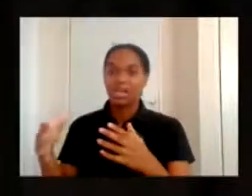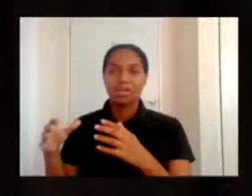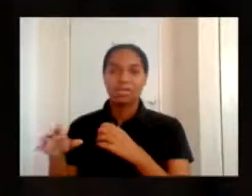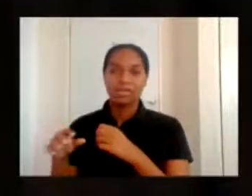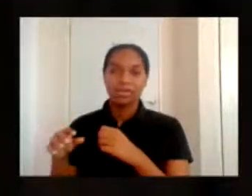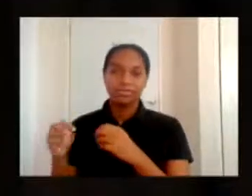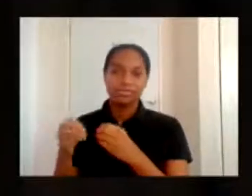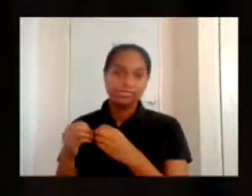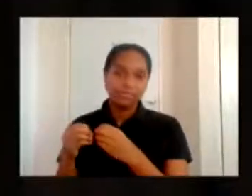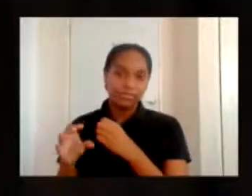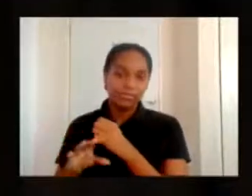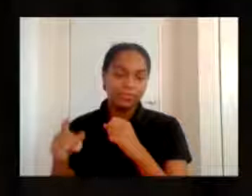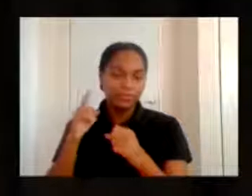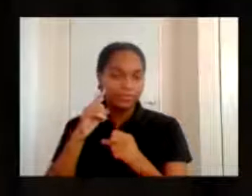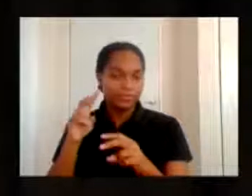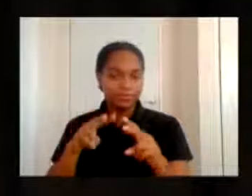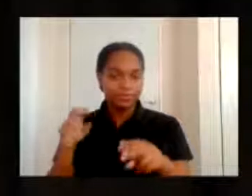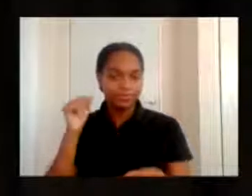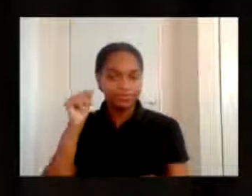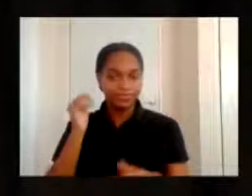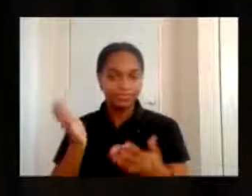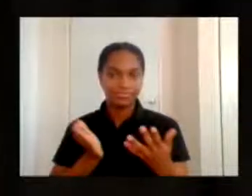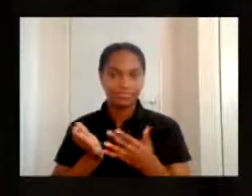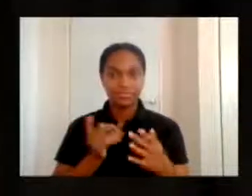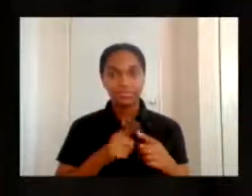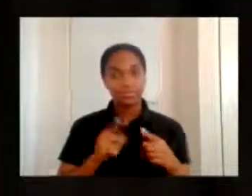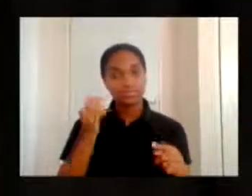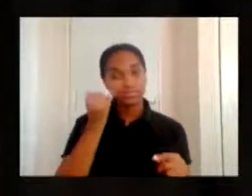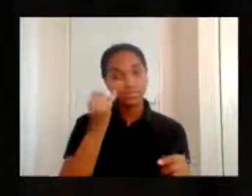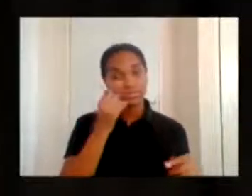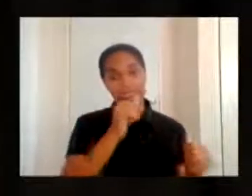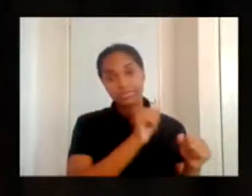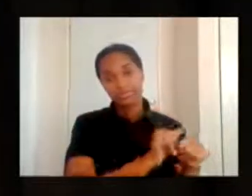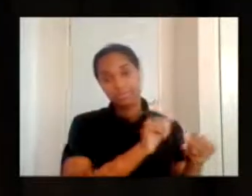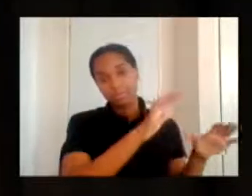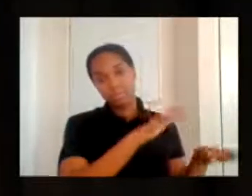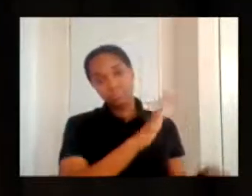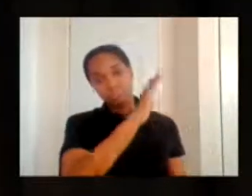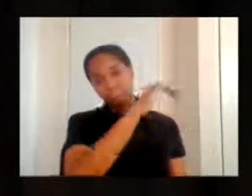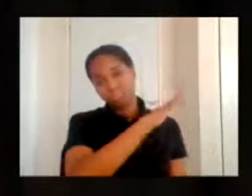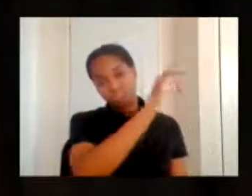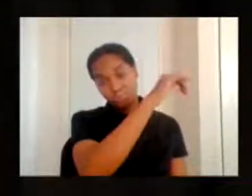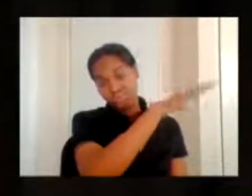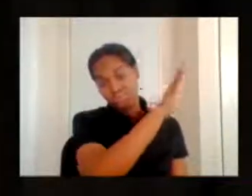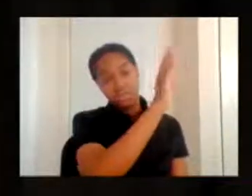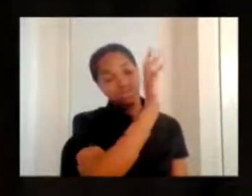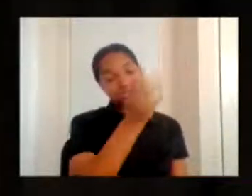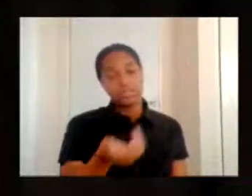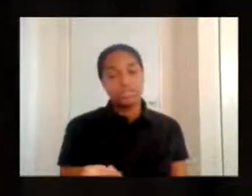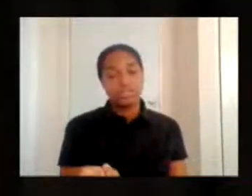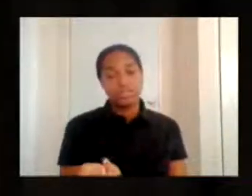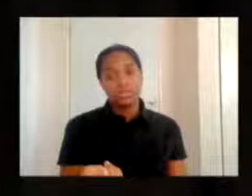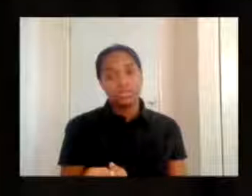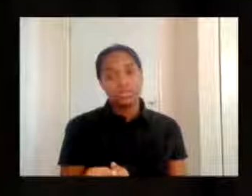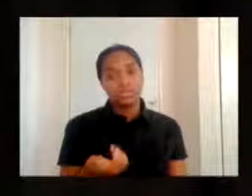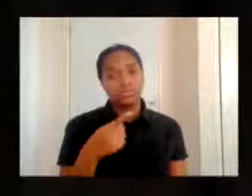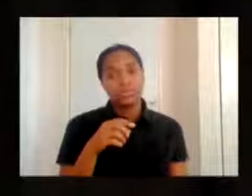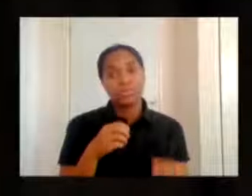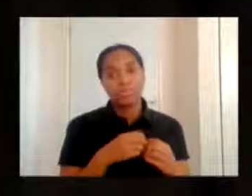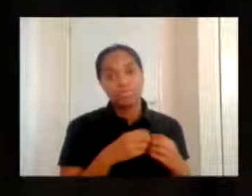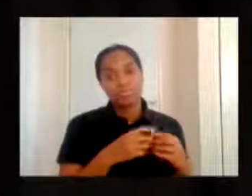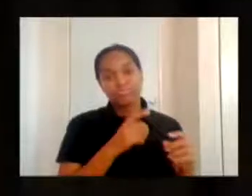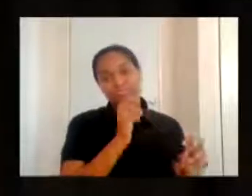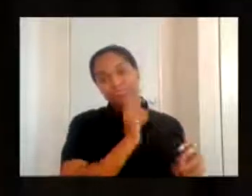for the video and audio services. But if you're in the mountains, or you're in a more